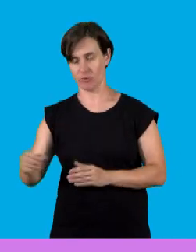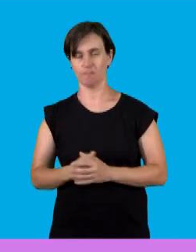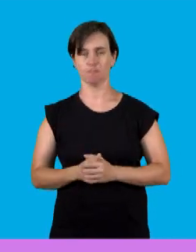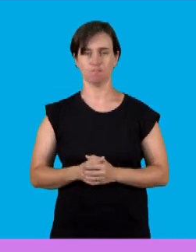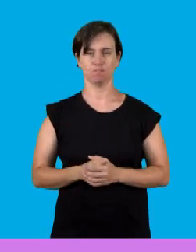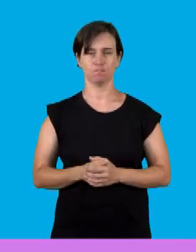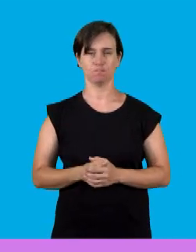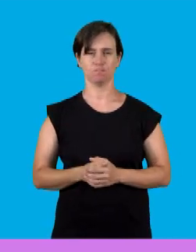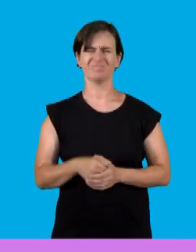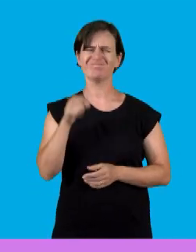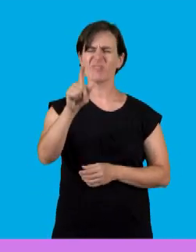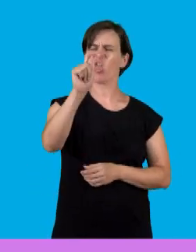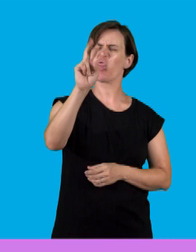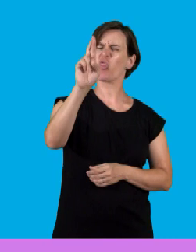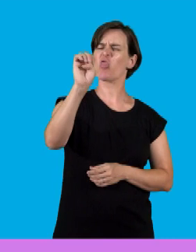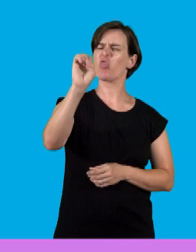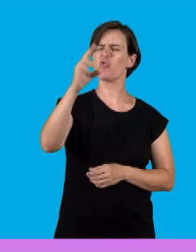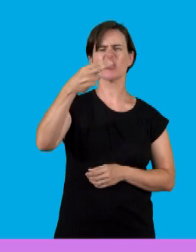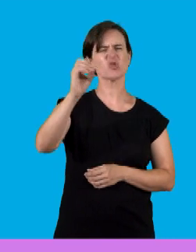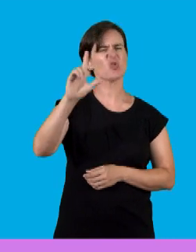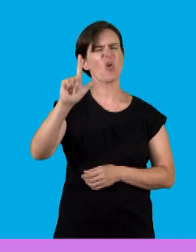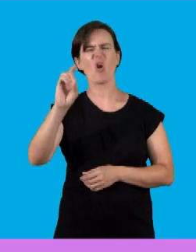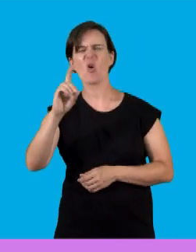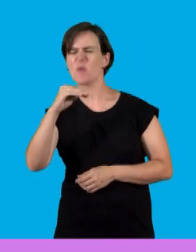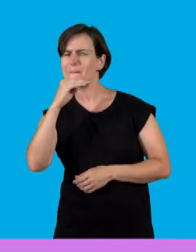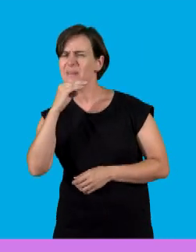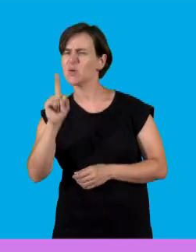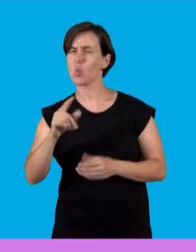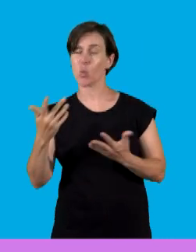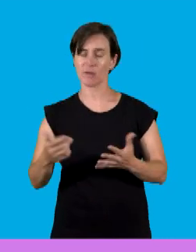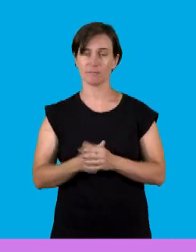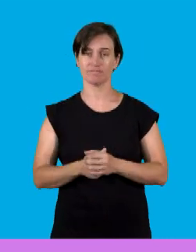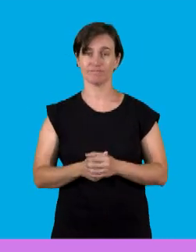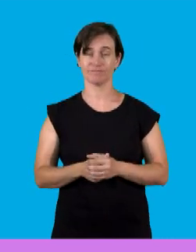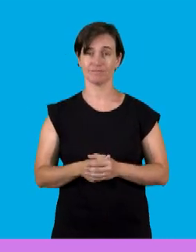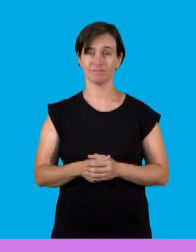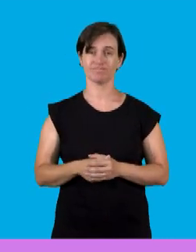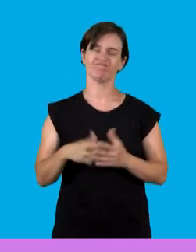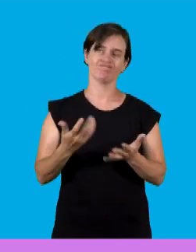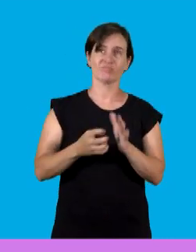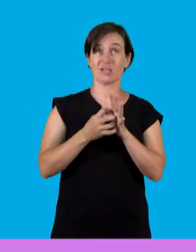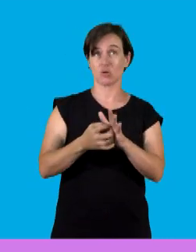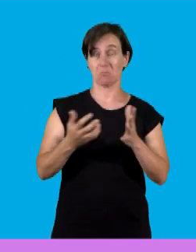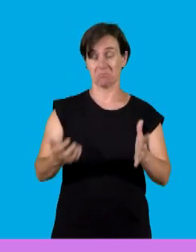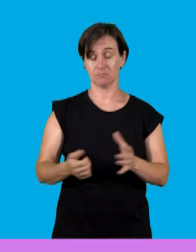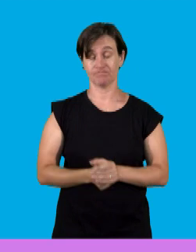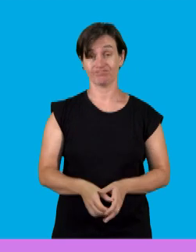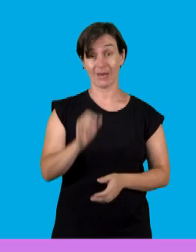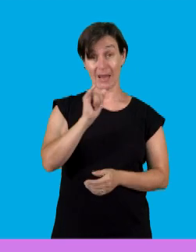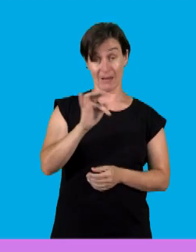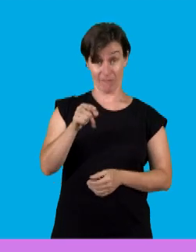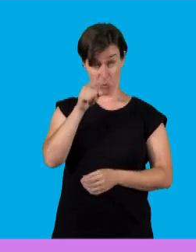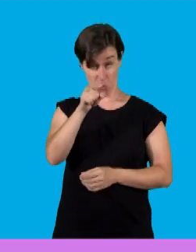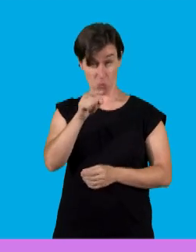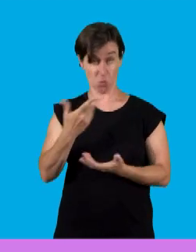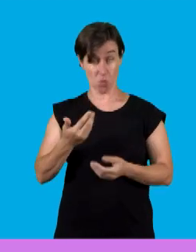157,900 rand. Now, what is the tax threshold again? Remember, what are we saying here? So we are saying, for example, if you